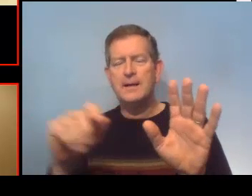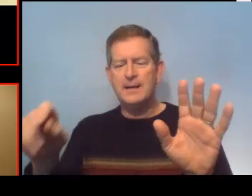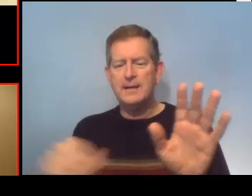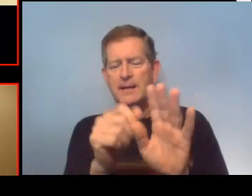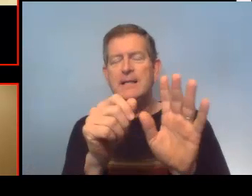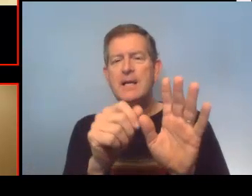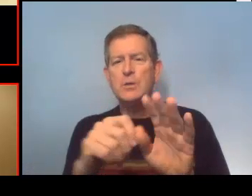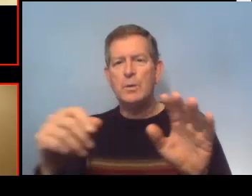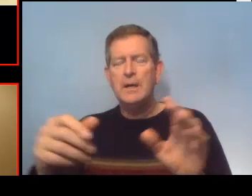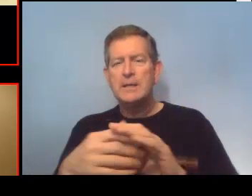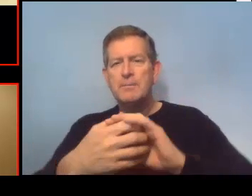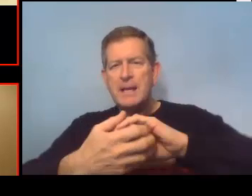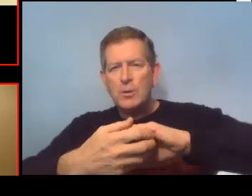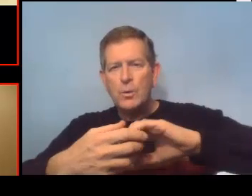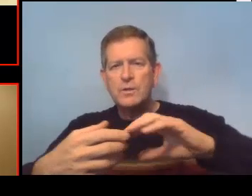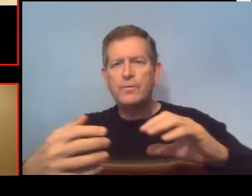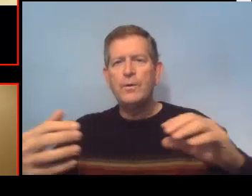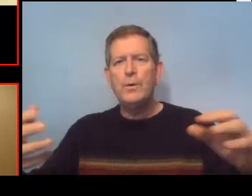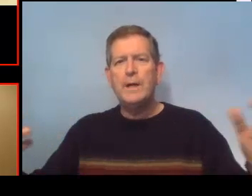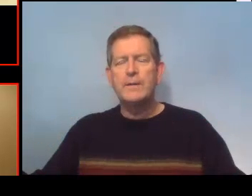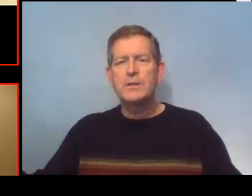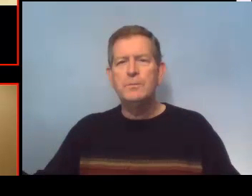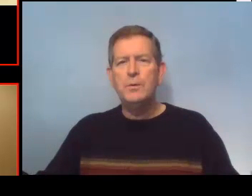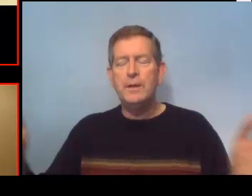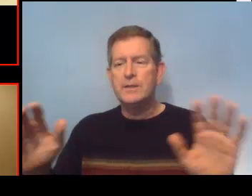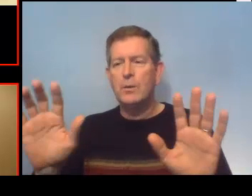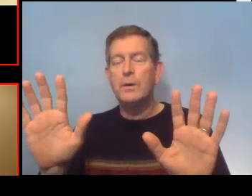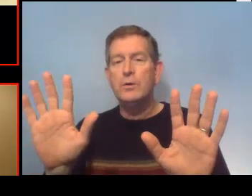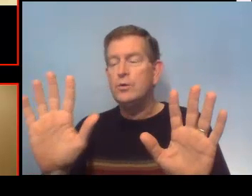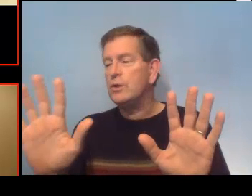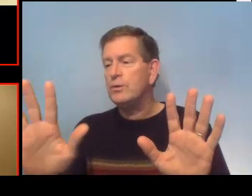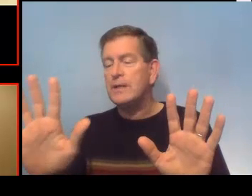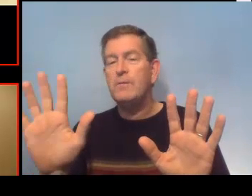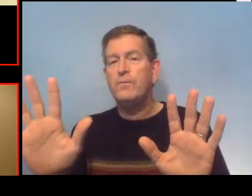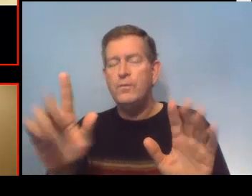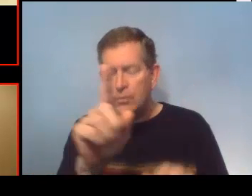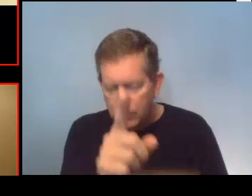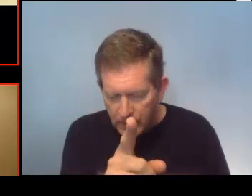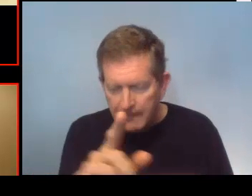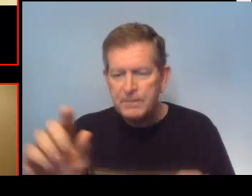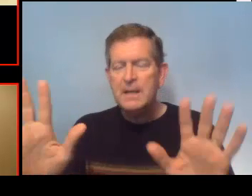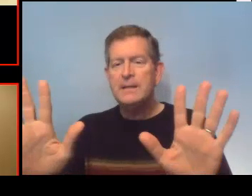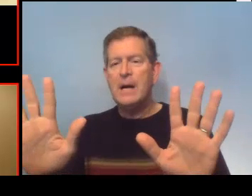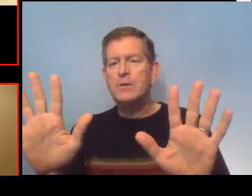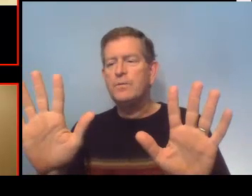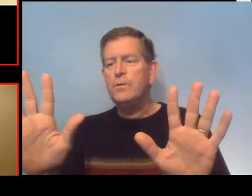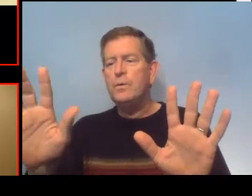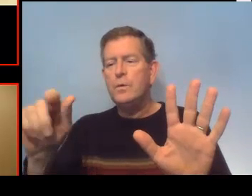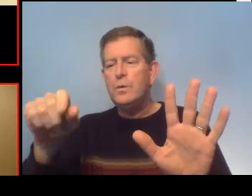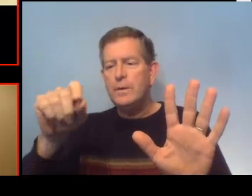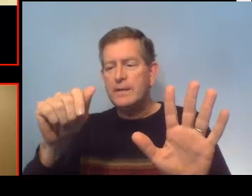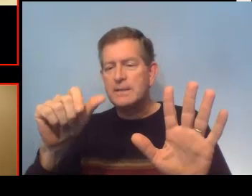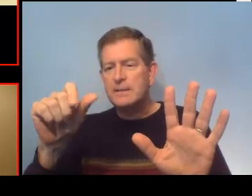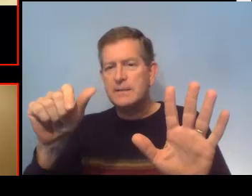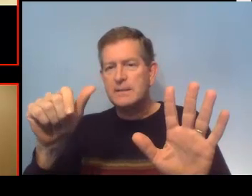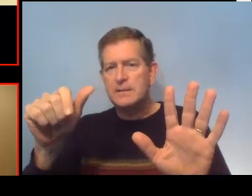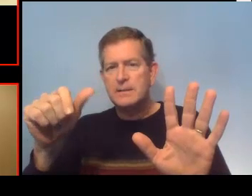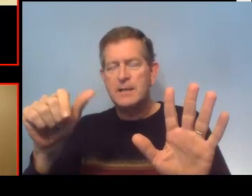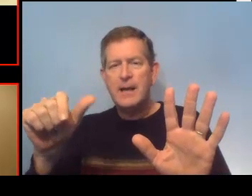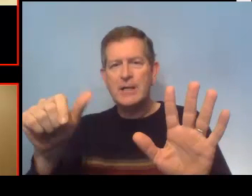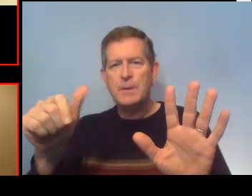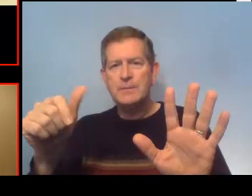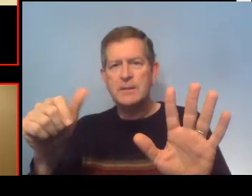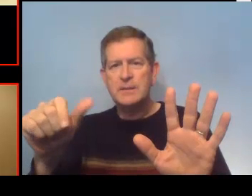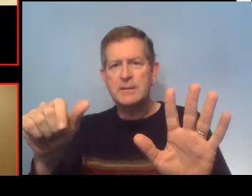forms a liaison to make the words flow together smoothly. So where usually you say vous, now it's vous, and this